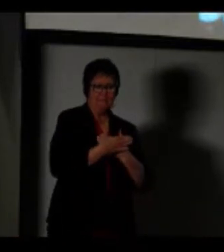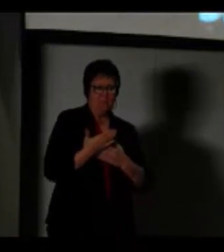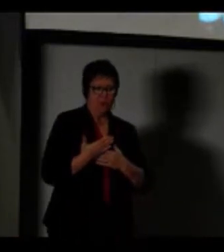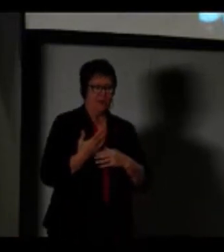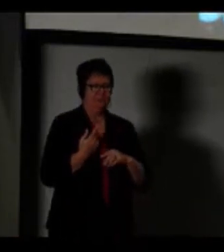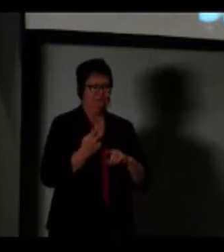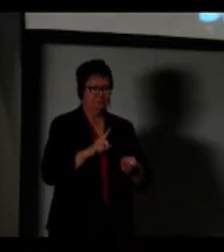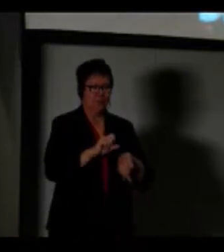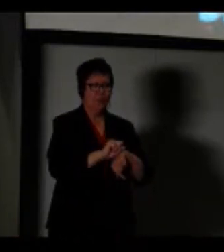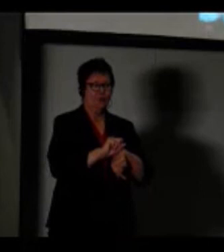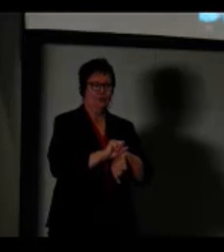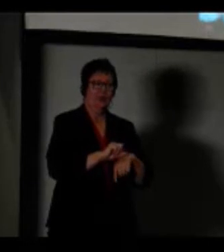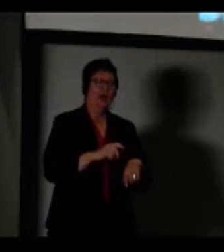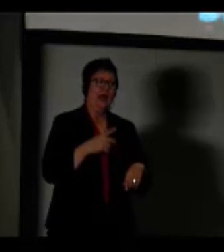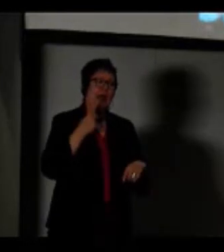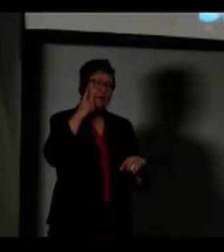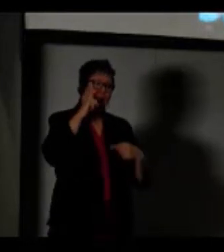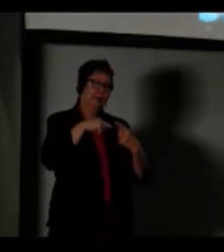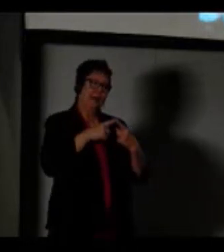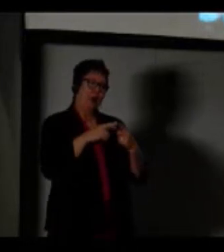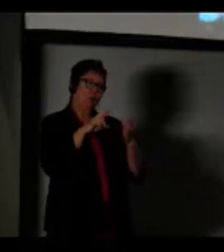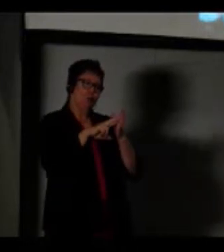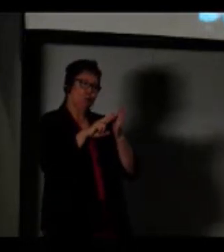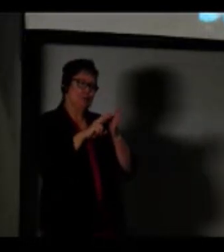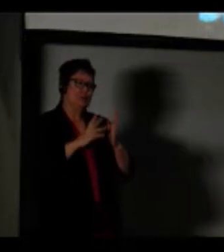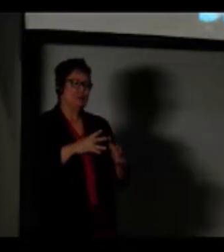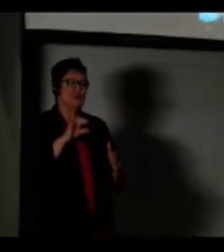to work is when I think about researchers like